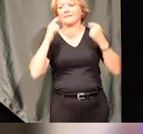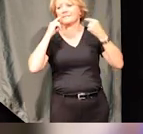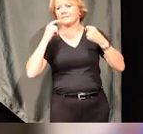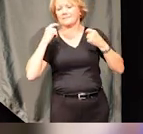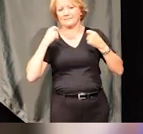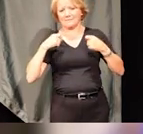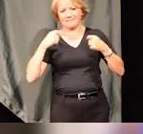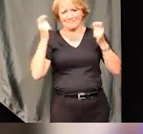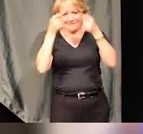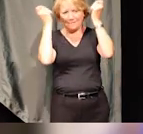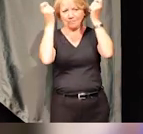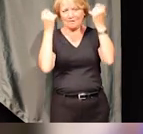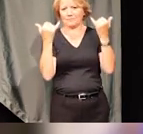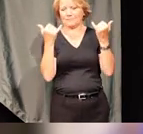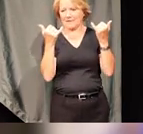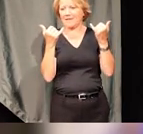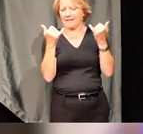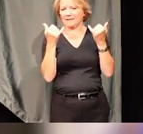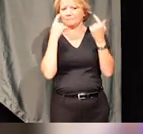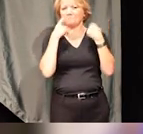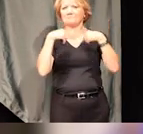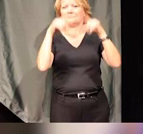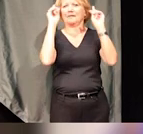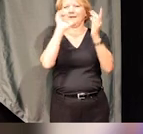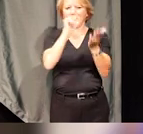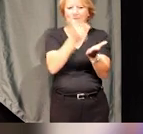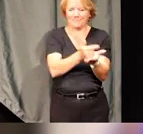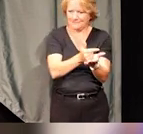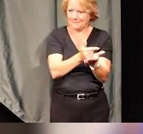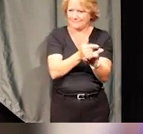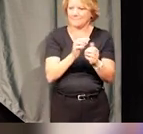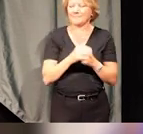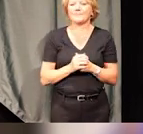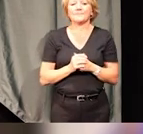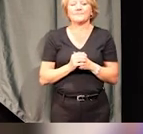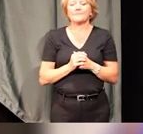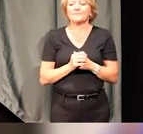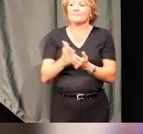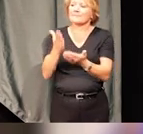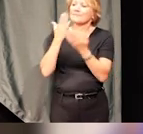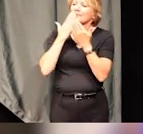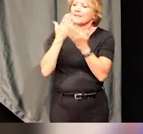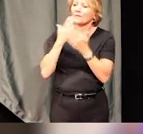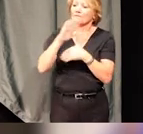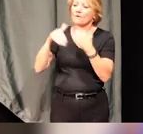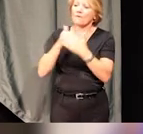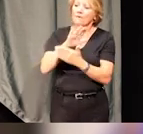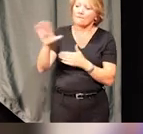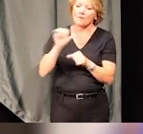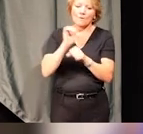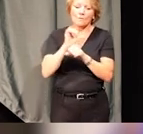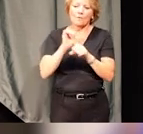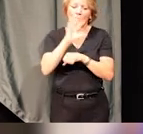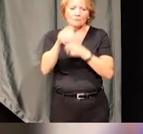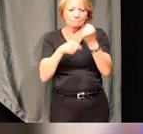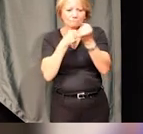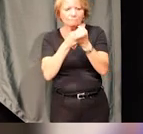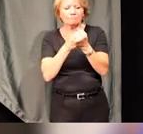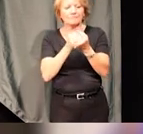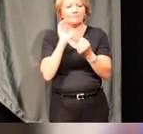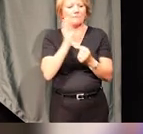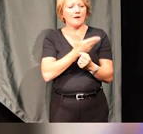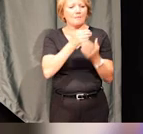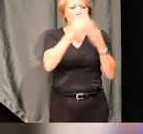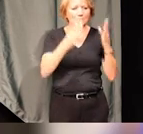celebrating today crossed the finish line. Thank you for all that you do for our